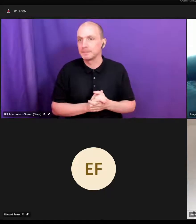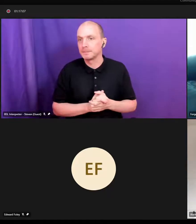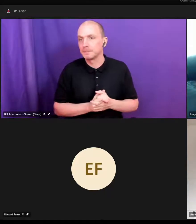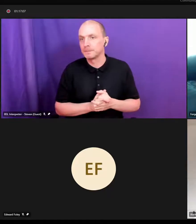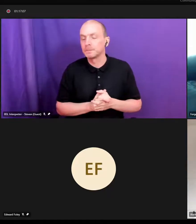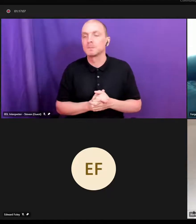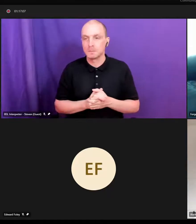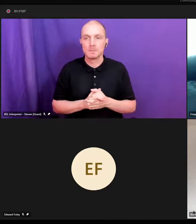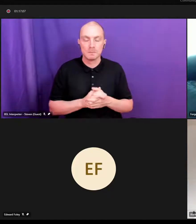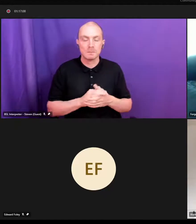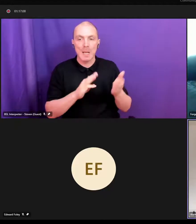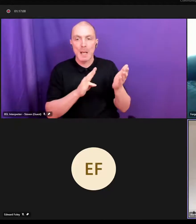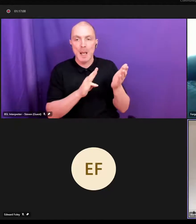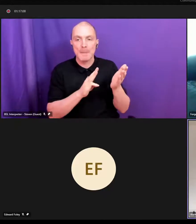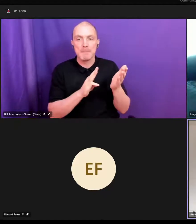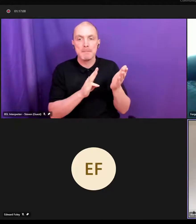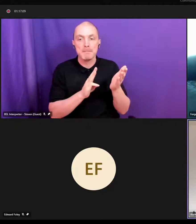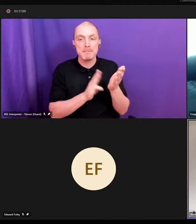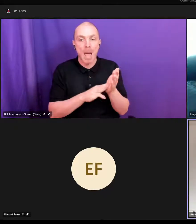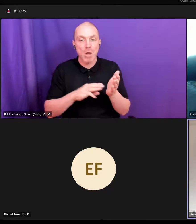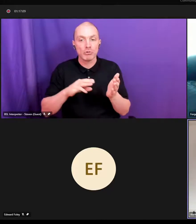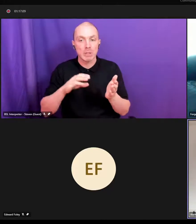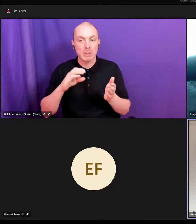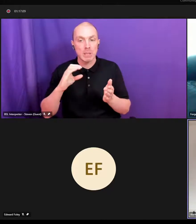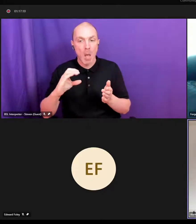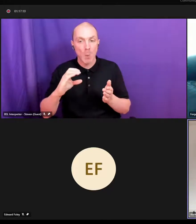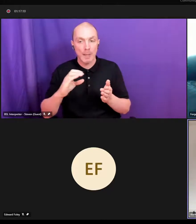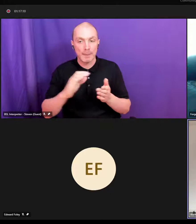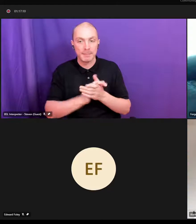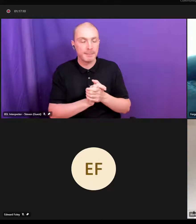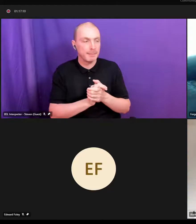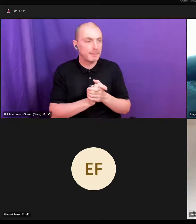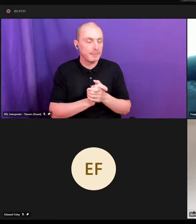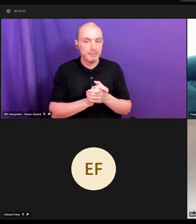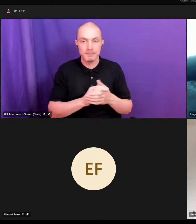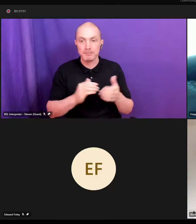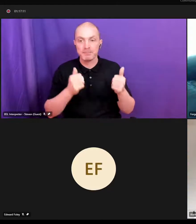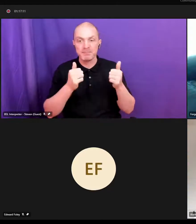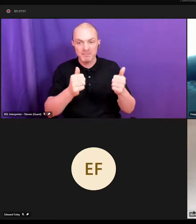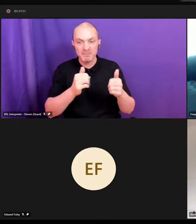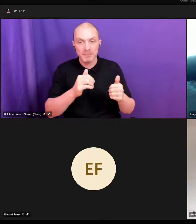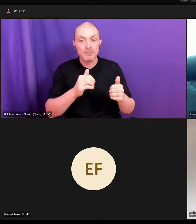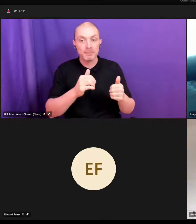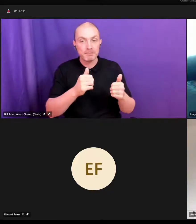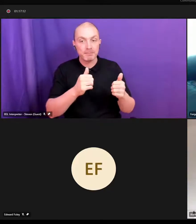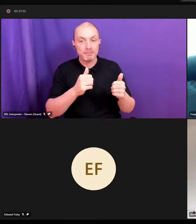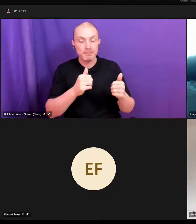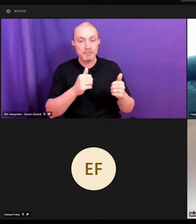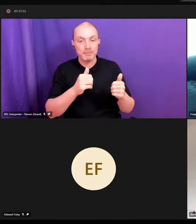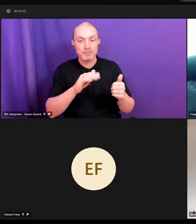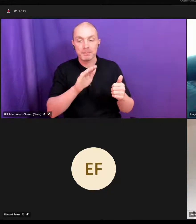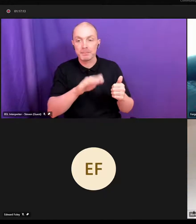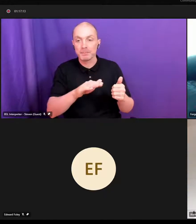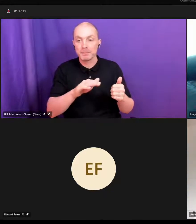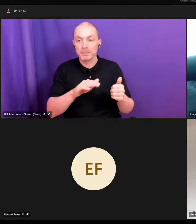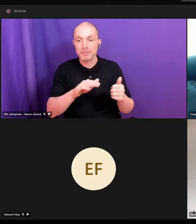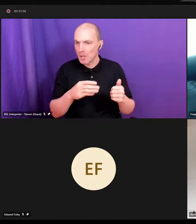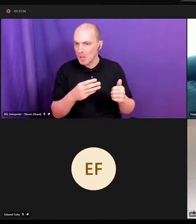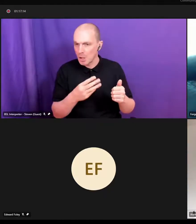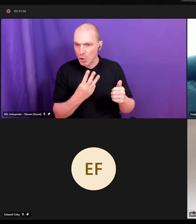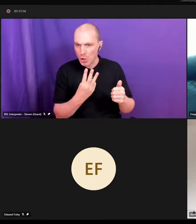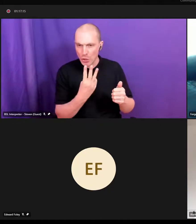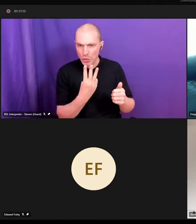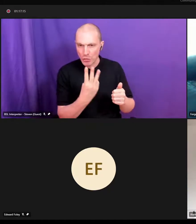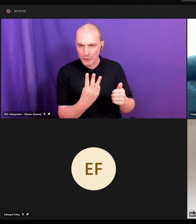Can you hear me? Yeah, on you go, Margaret. It was just to highlight on point